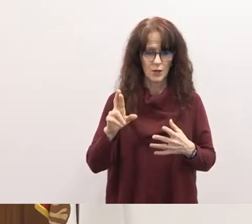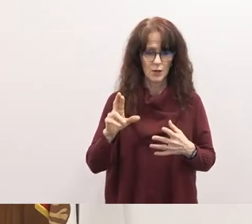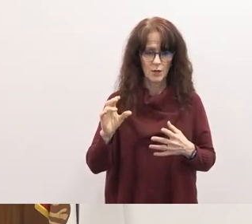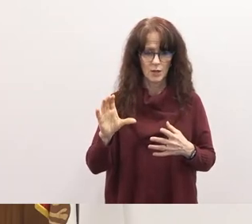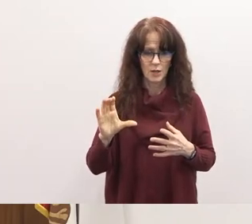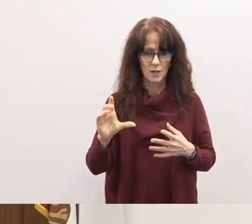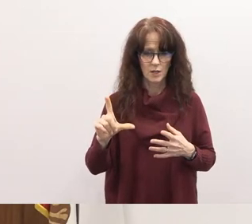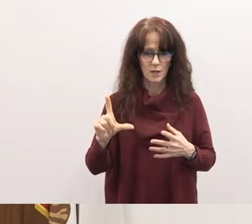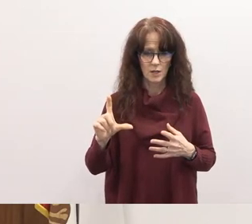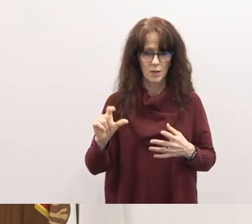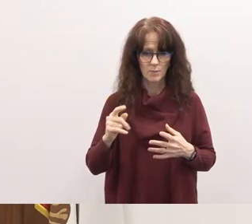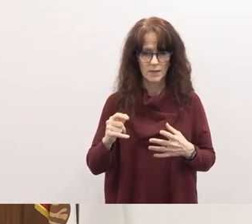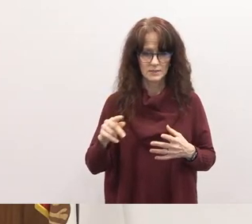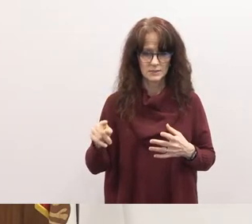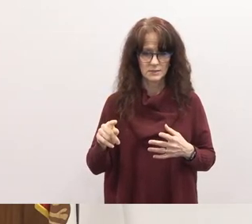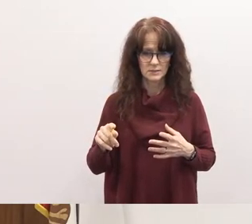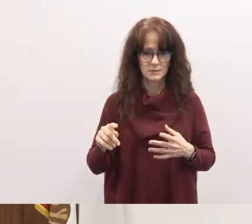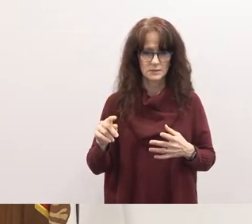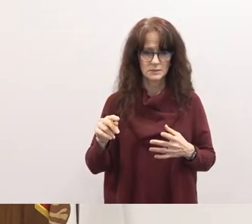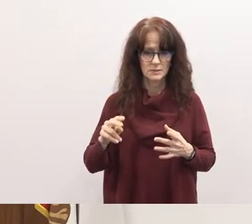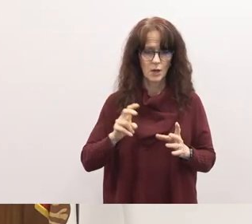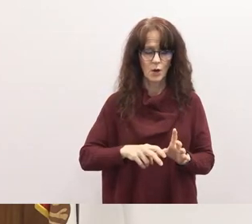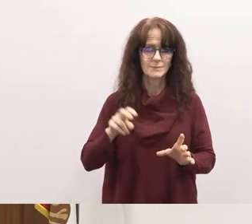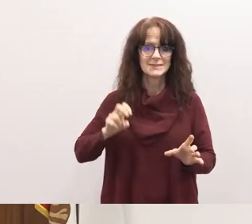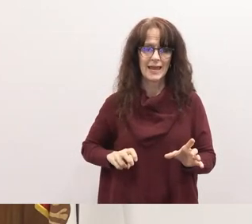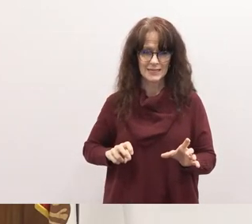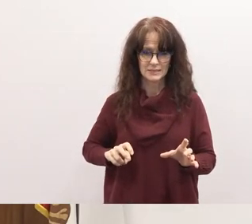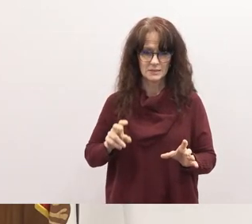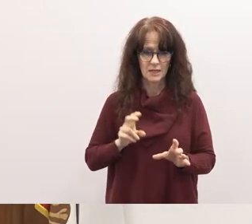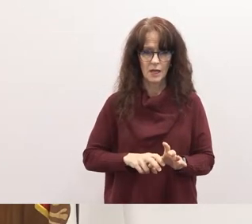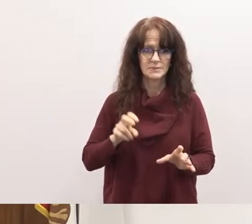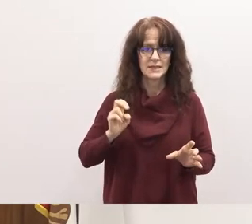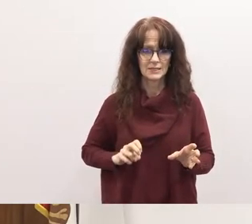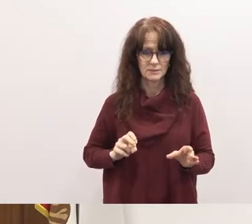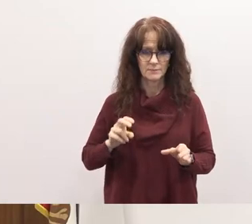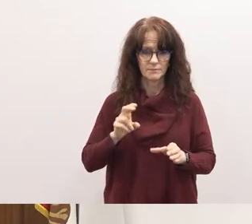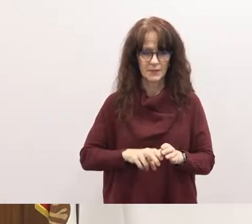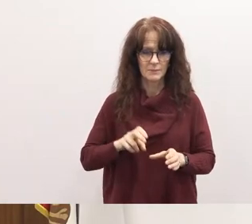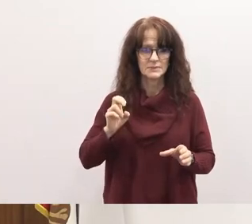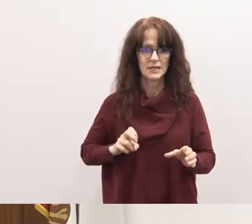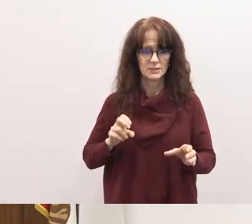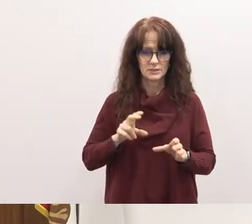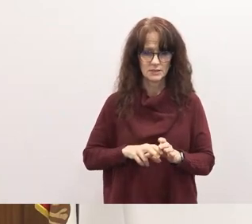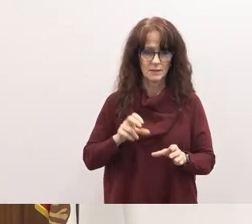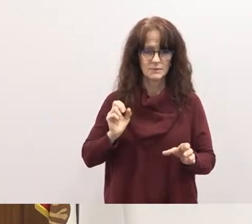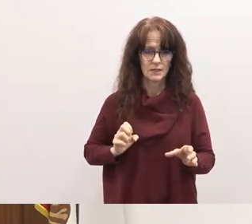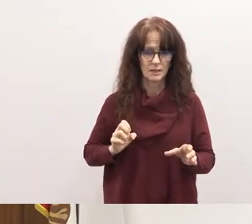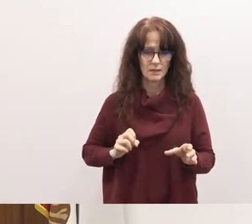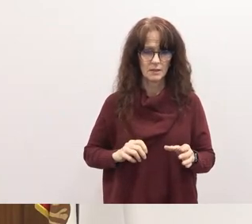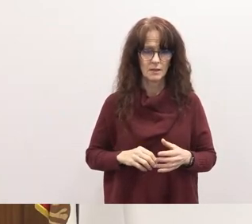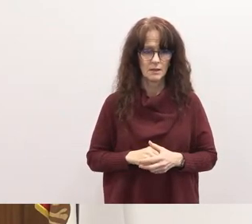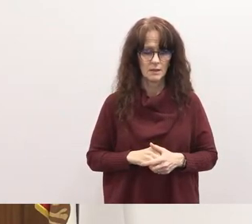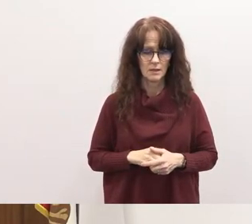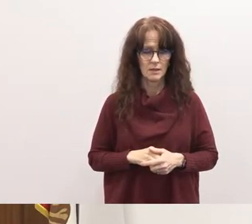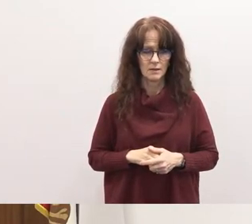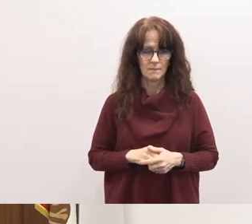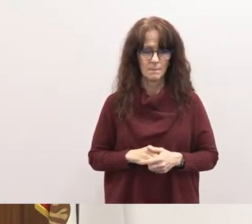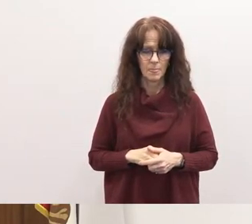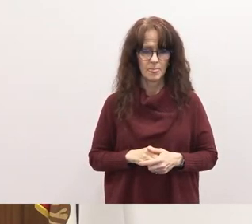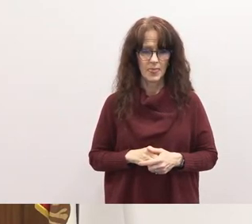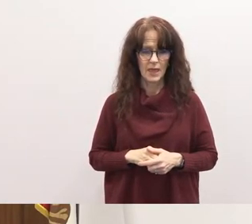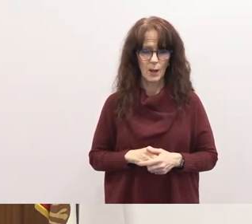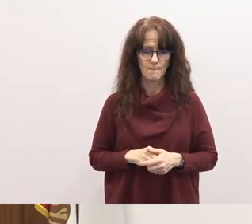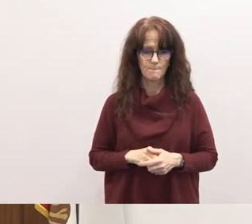and member Lopez are no's. They abstained. No, they're abstentions, right? Not no's. Not they're no's. Abstentions. Yes. Yes. Yes. Thank you. Abstentions, yeah.